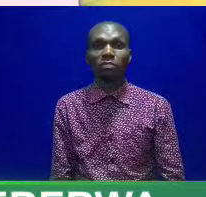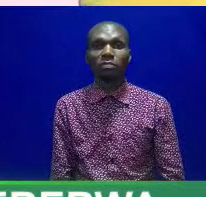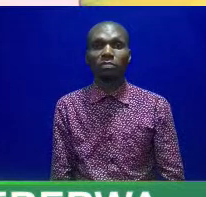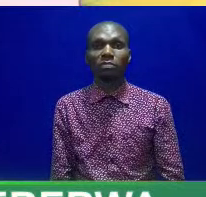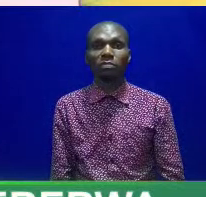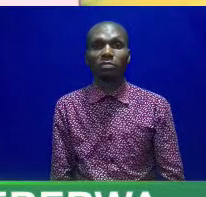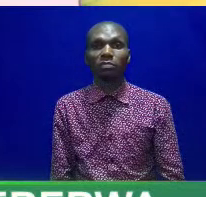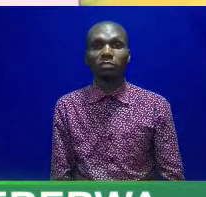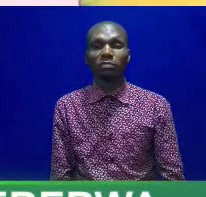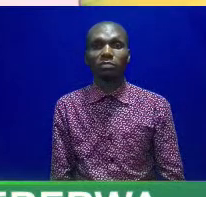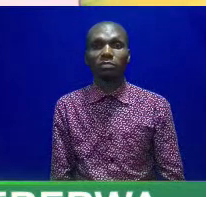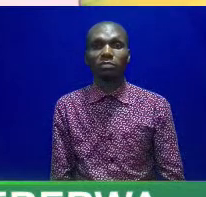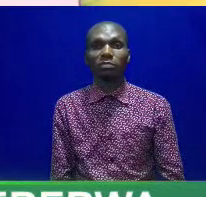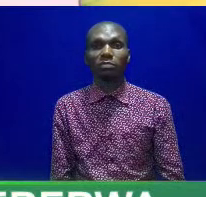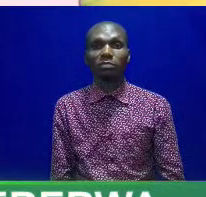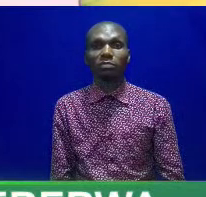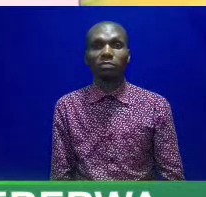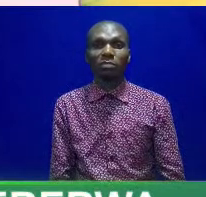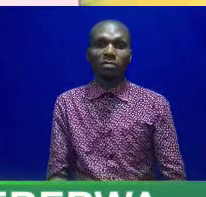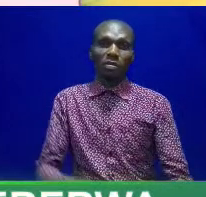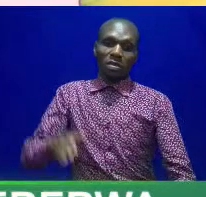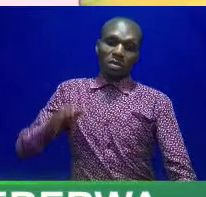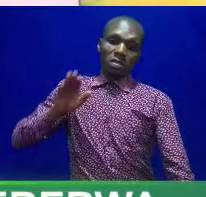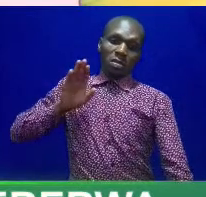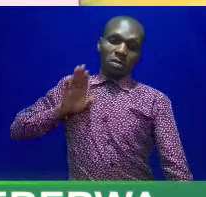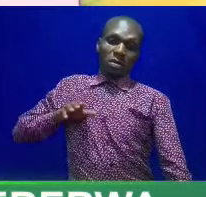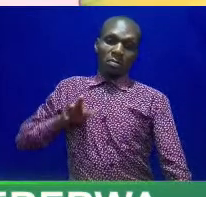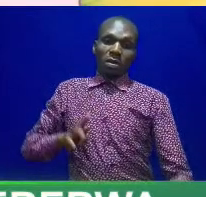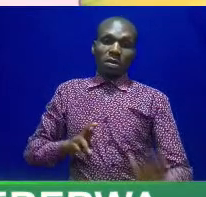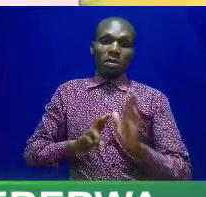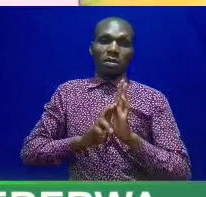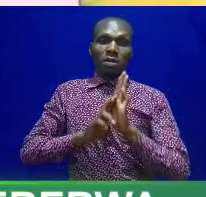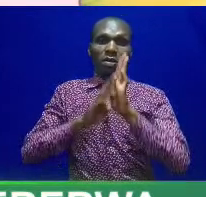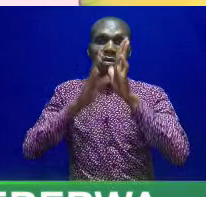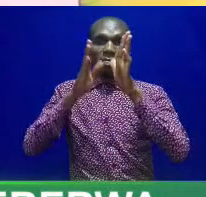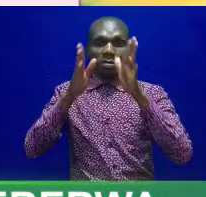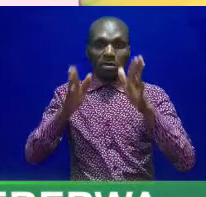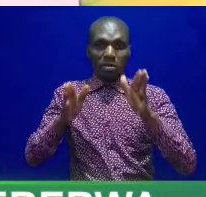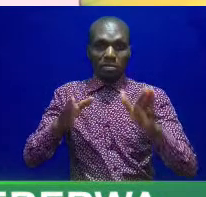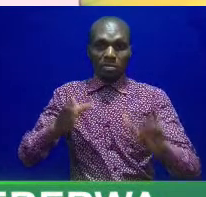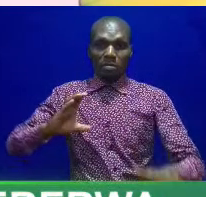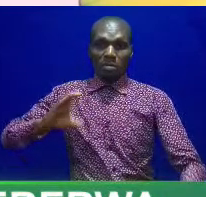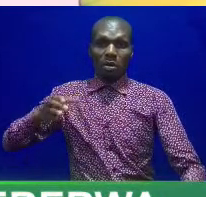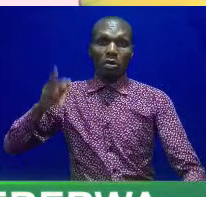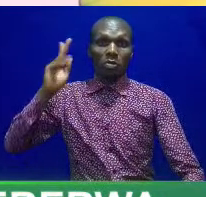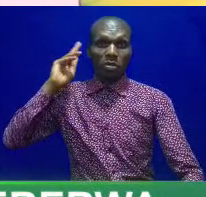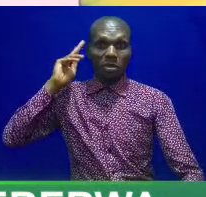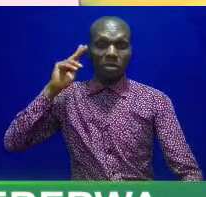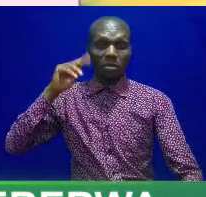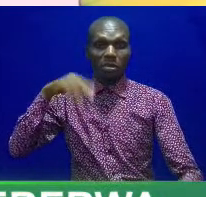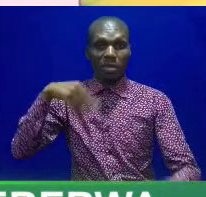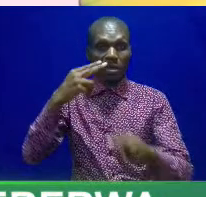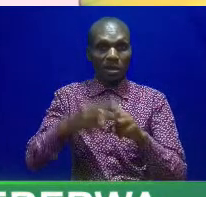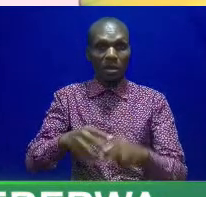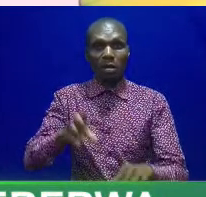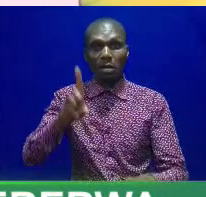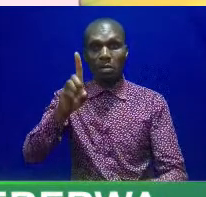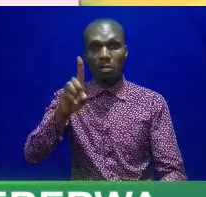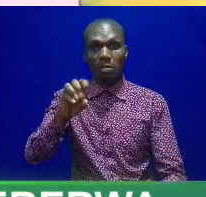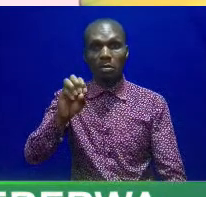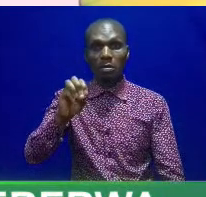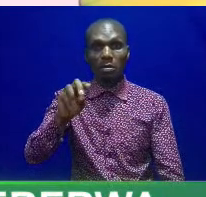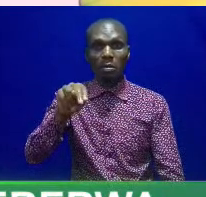Or about your Rukranu, or women representative we county a Kisii, Doris Donyaburi, Nigorit Coriarero, Amo